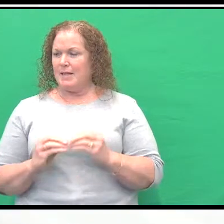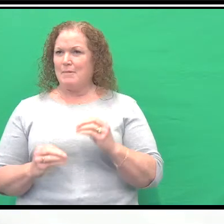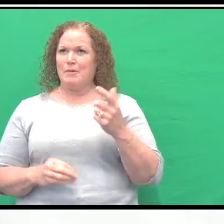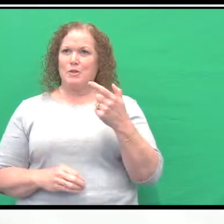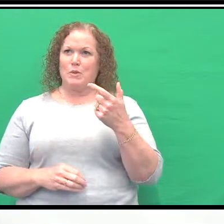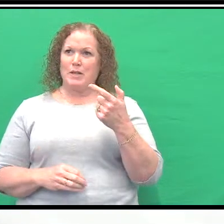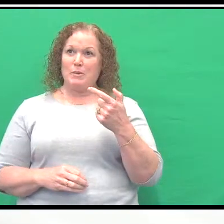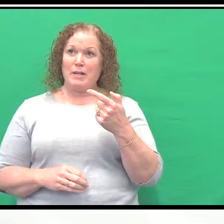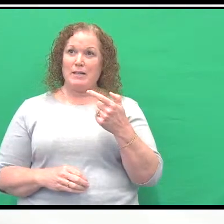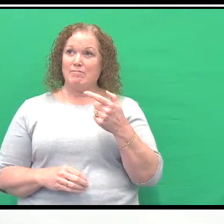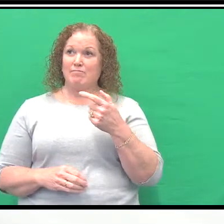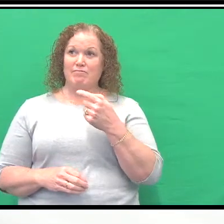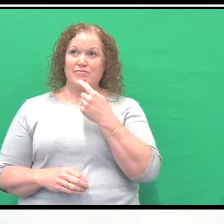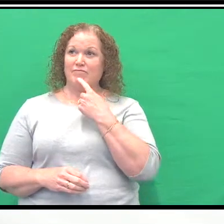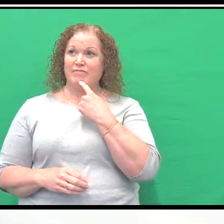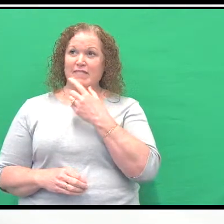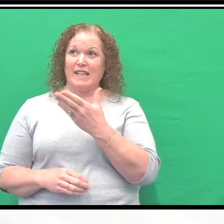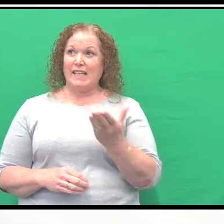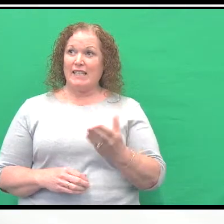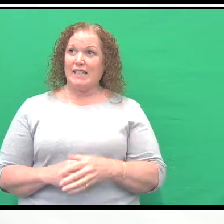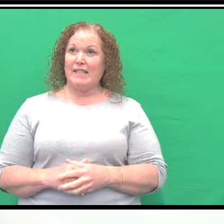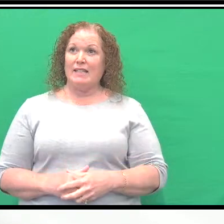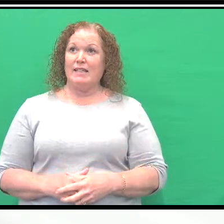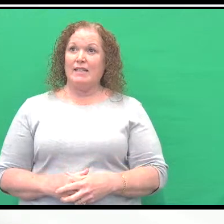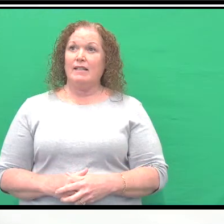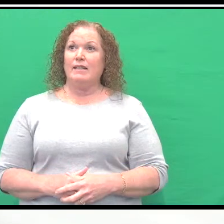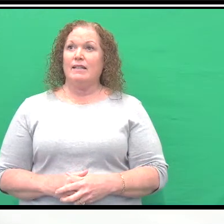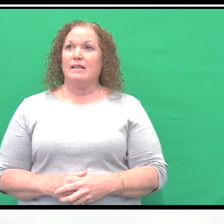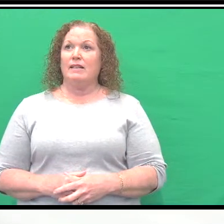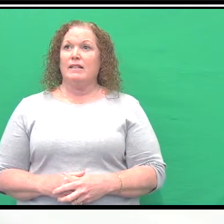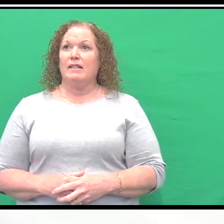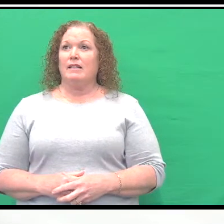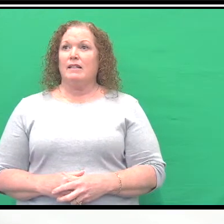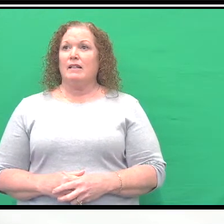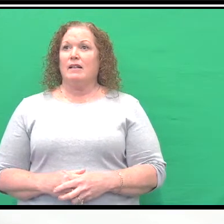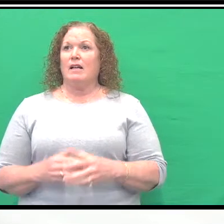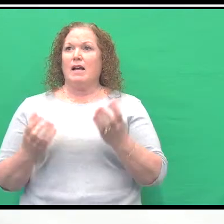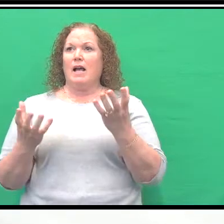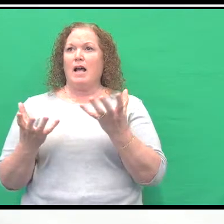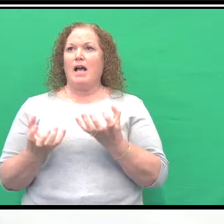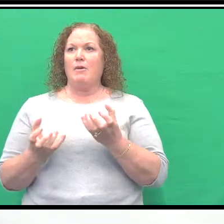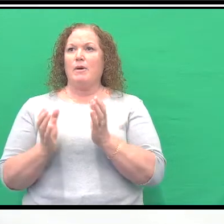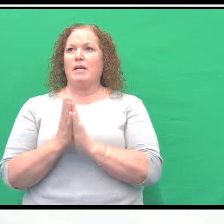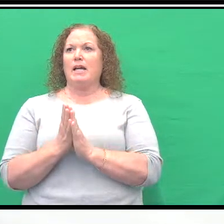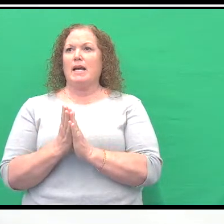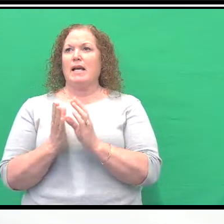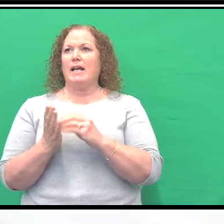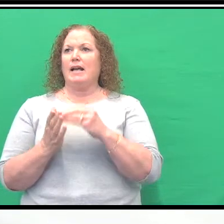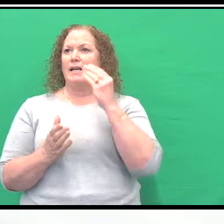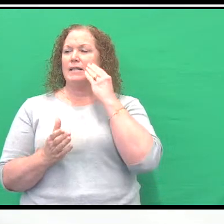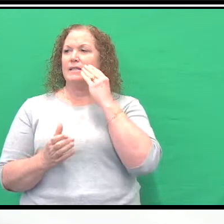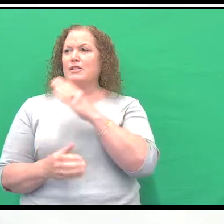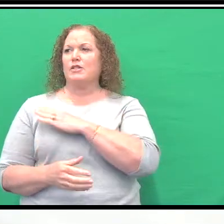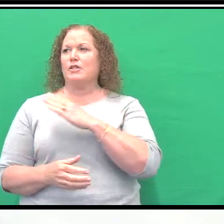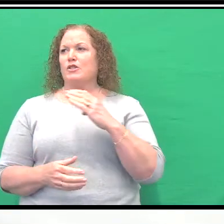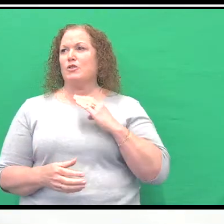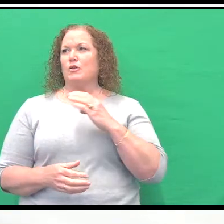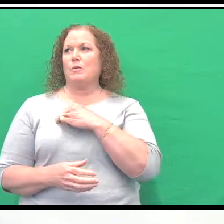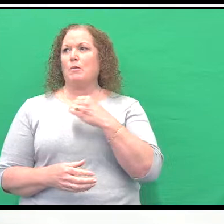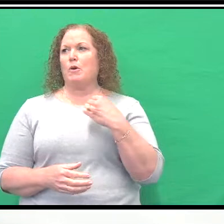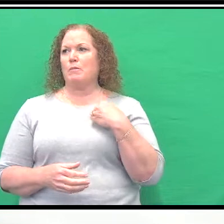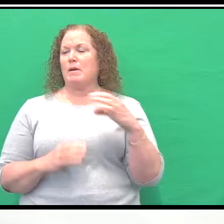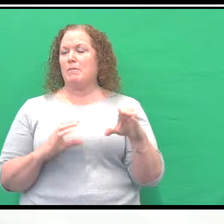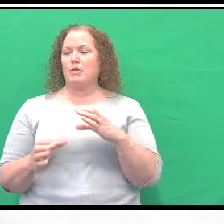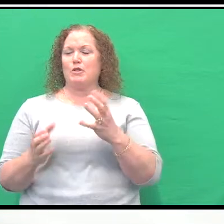to talk about? I just want to ask our student board members, is there anything you'd like to add in closing that you might